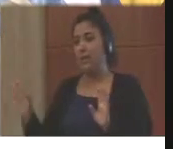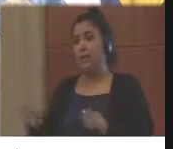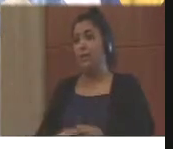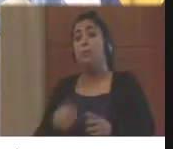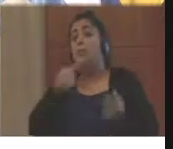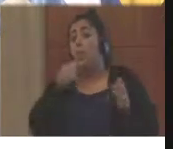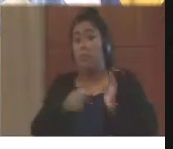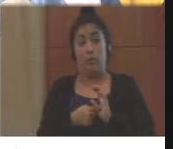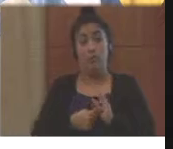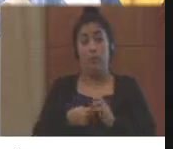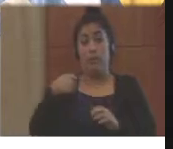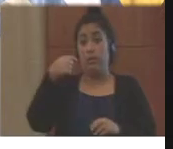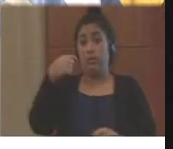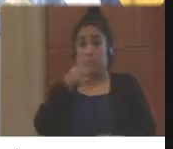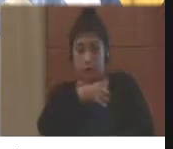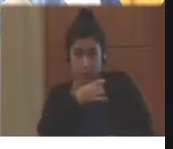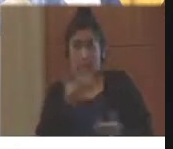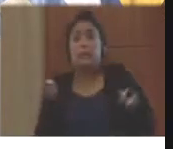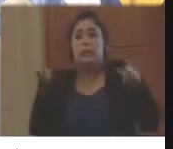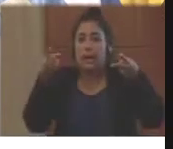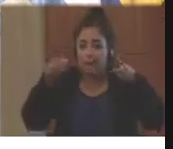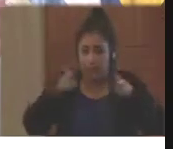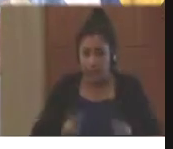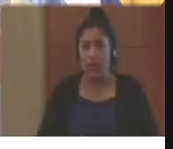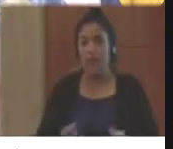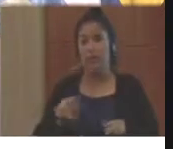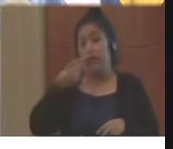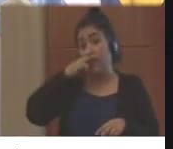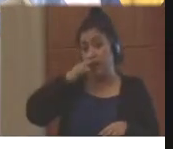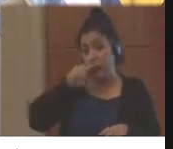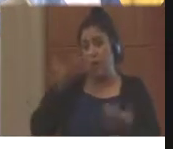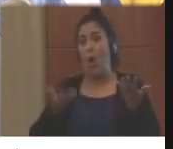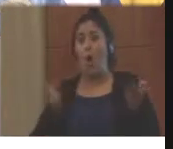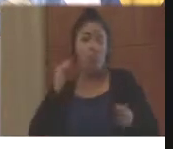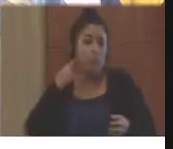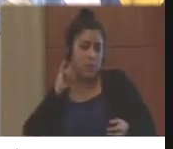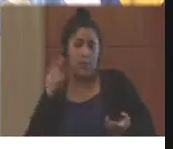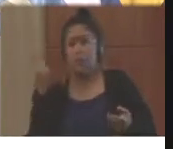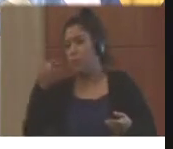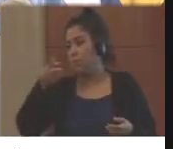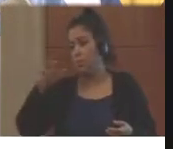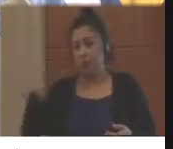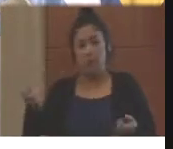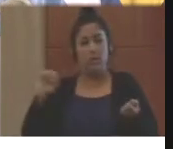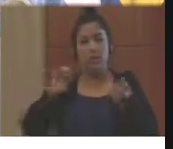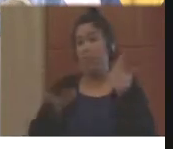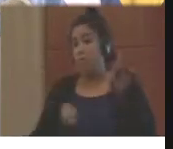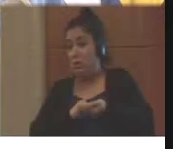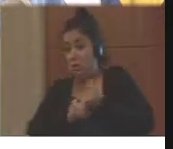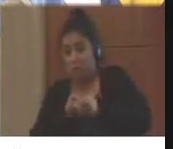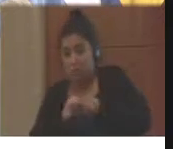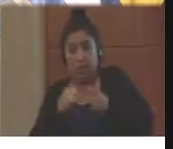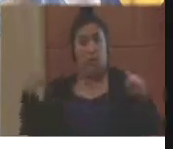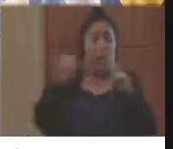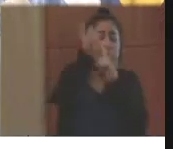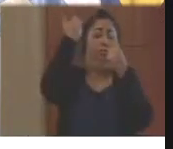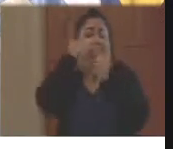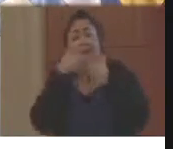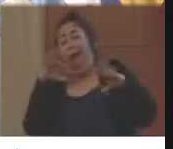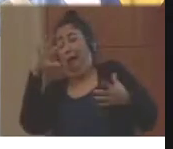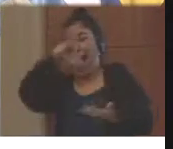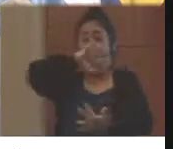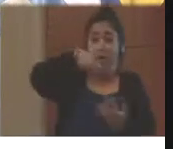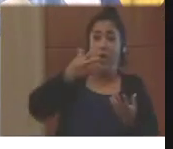We're also going to be here in Chile, and let me tell you, here in Chile we either have the Niña or the